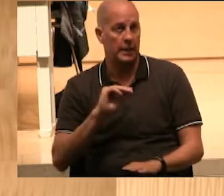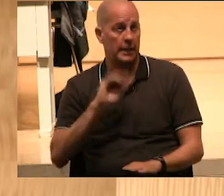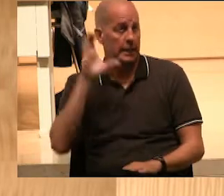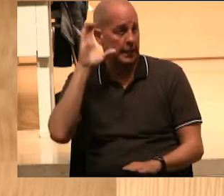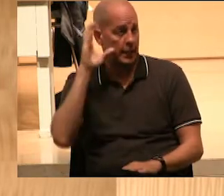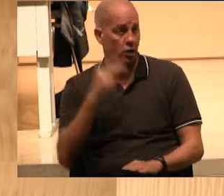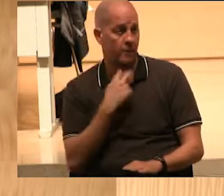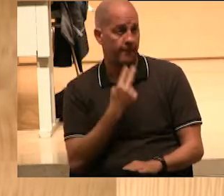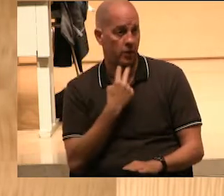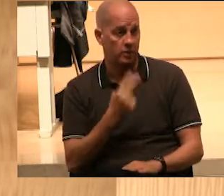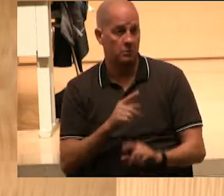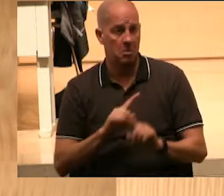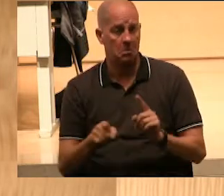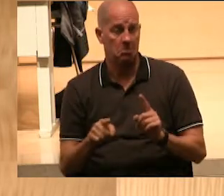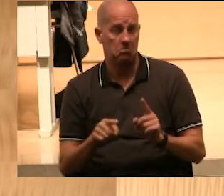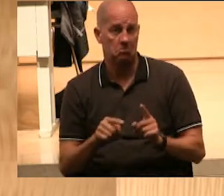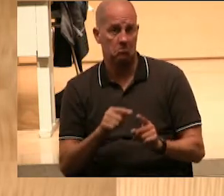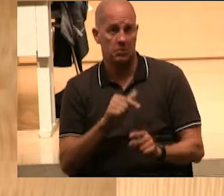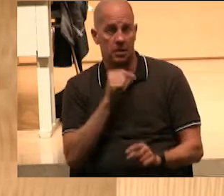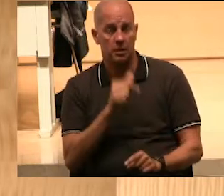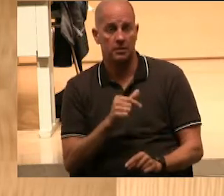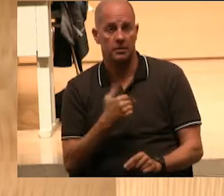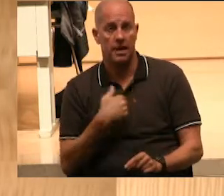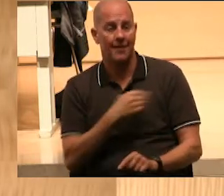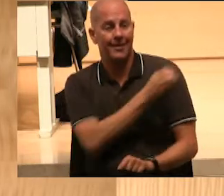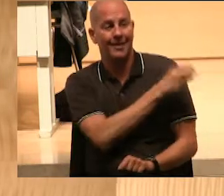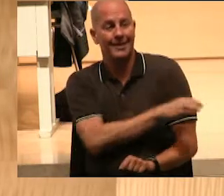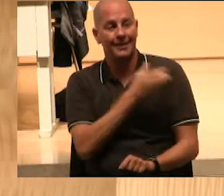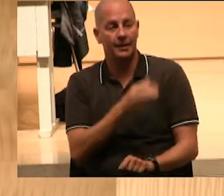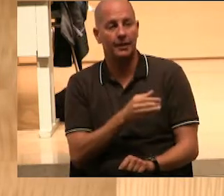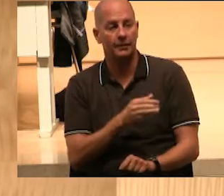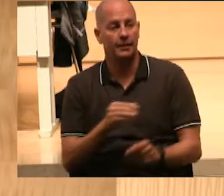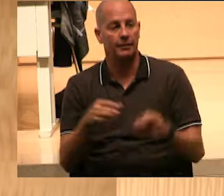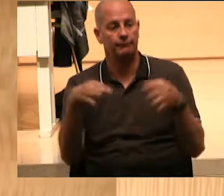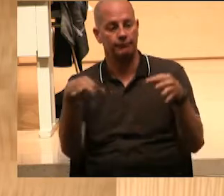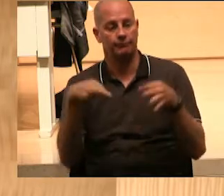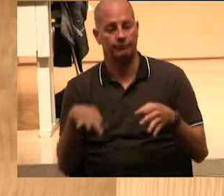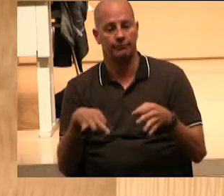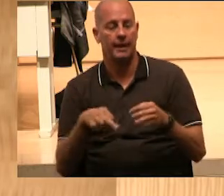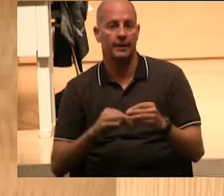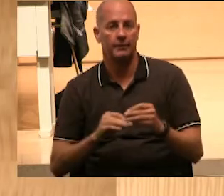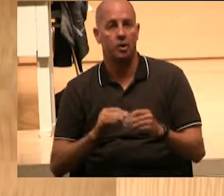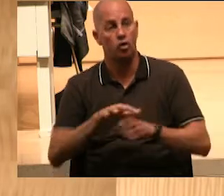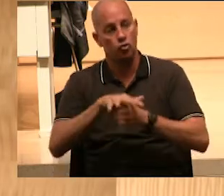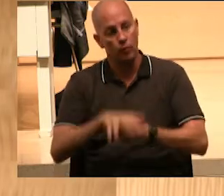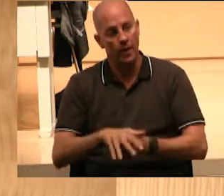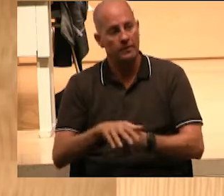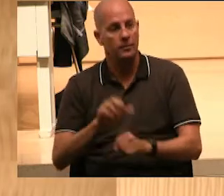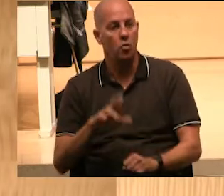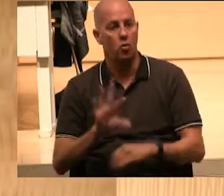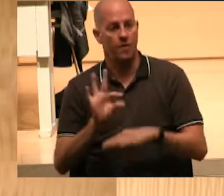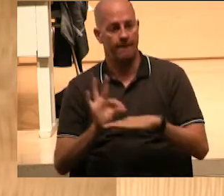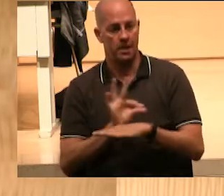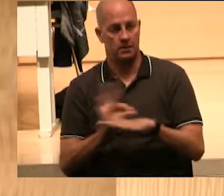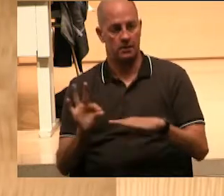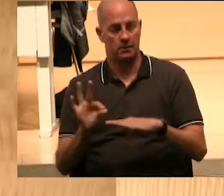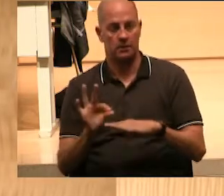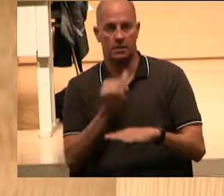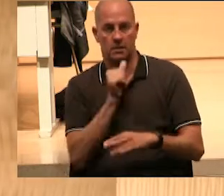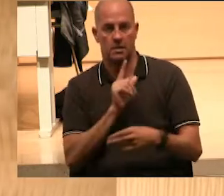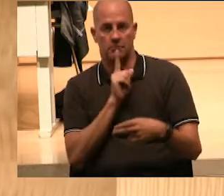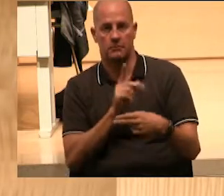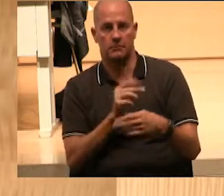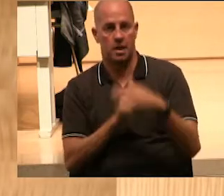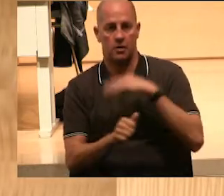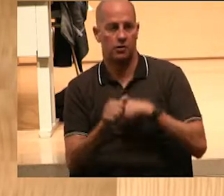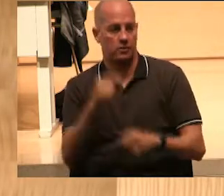if it's not causing clinically significant distress, and if it's not impairing someone's functioning, then it's not a mental disorder.